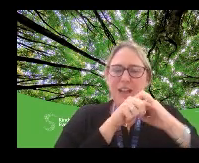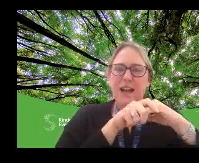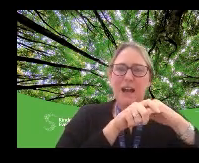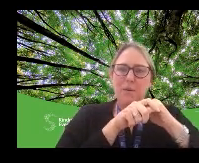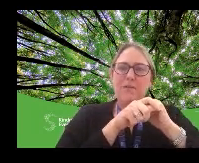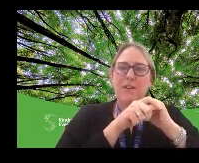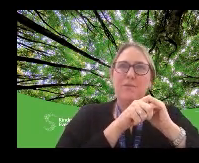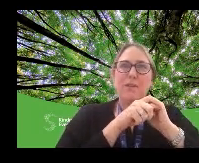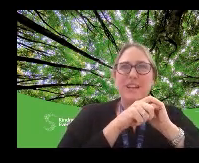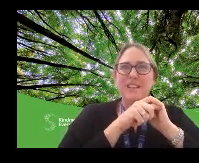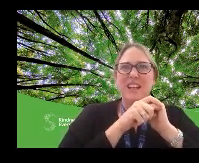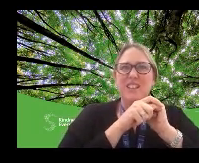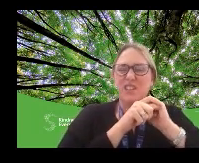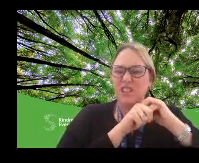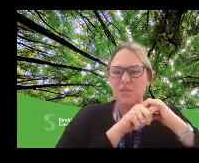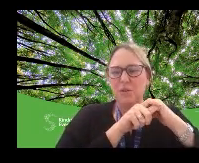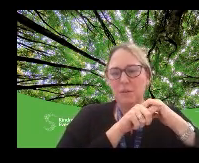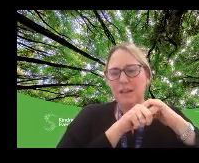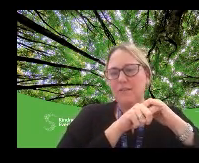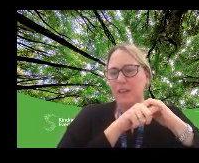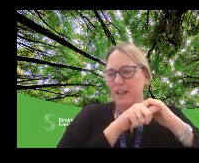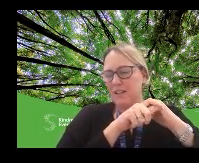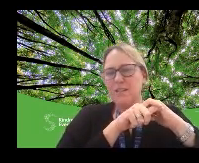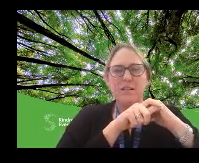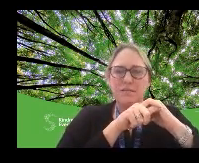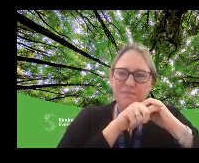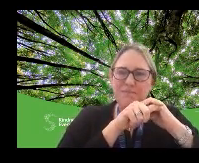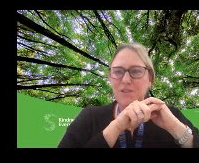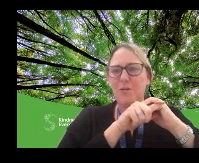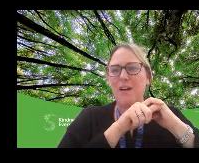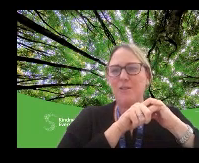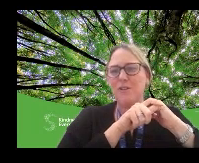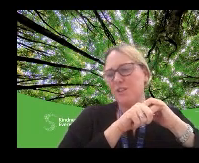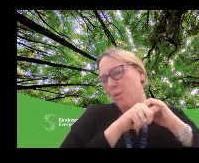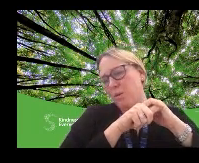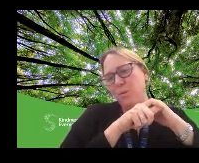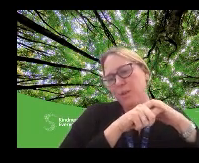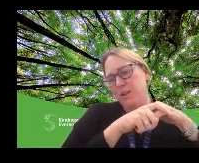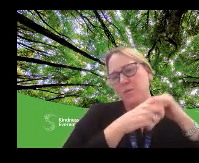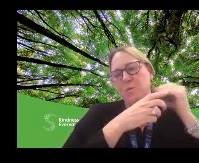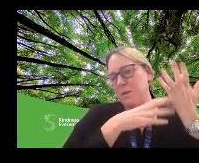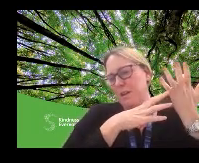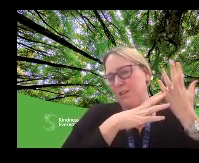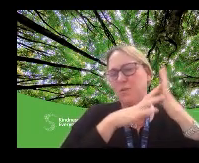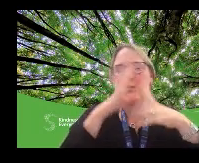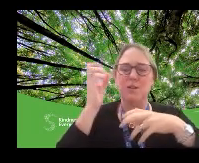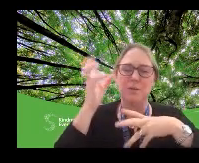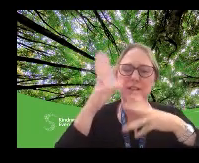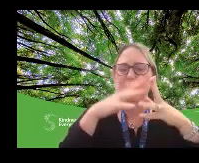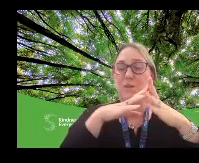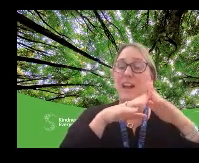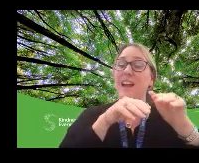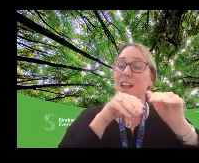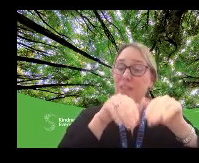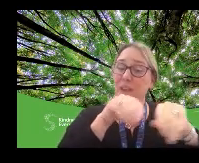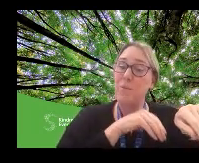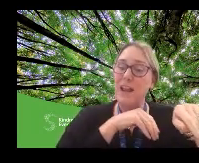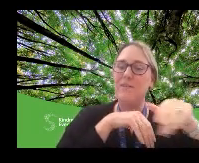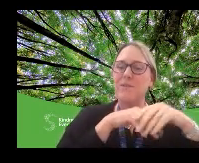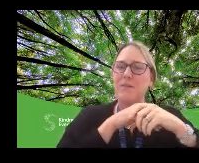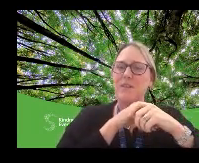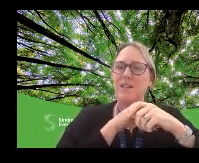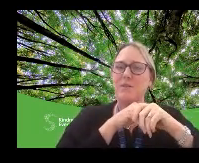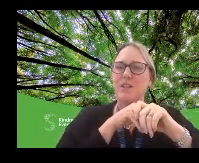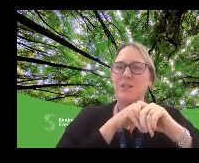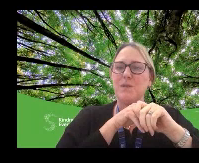assessment. However, if what they're saying is, I just don't want to be here for the next 2 hours because I can't be bothered, I don't want to be in this room, and I don't want this, and I don't want that, then